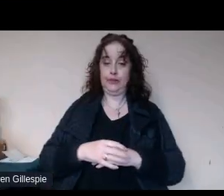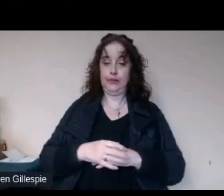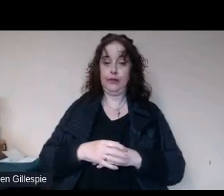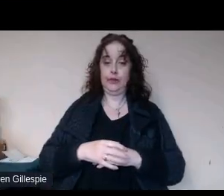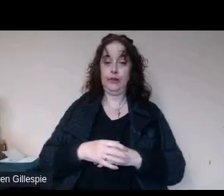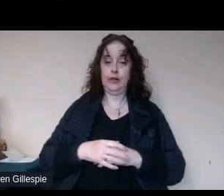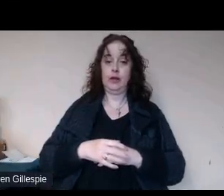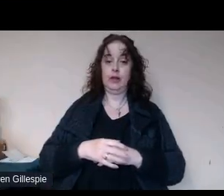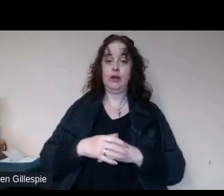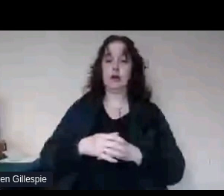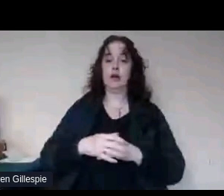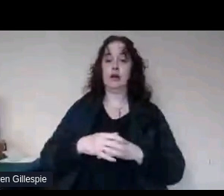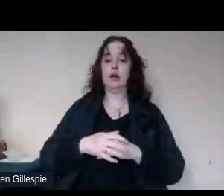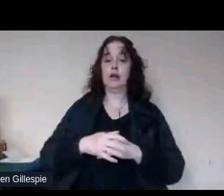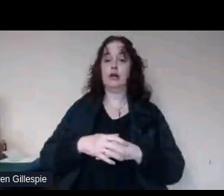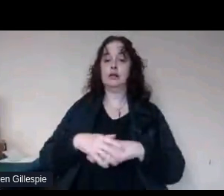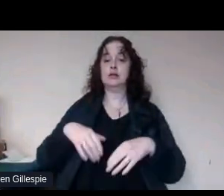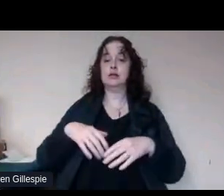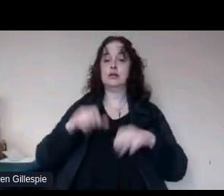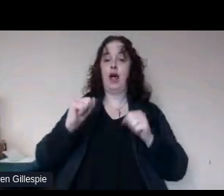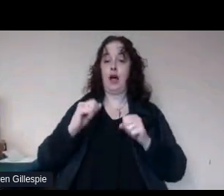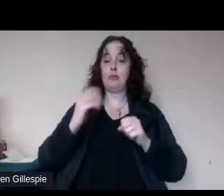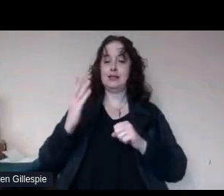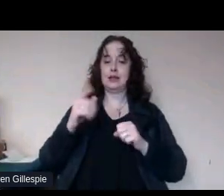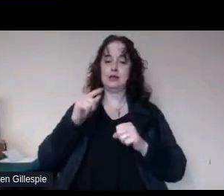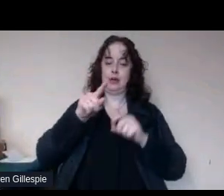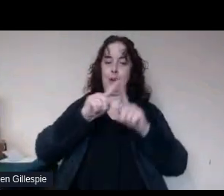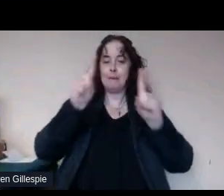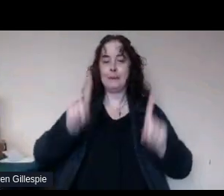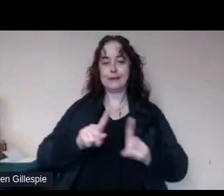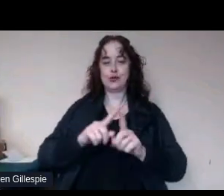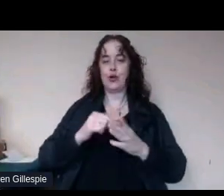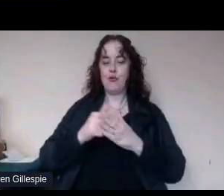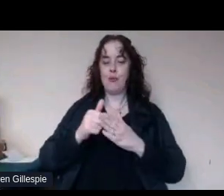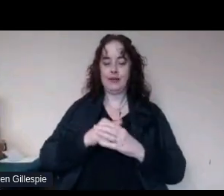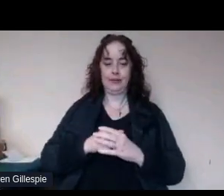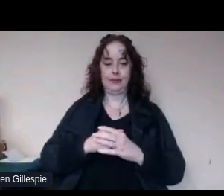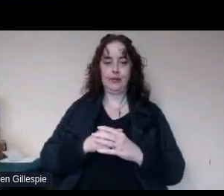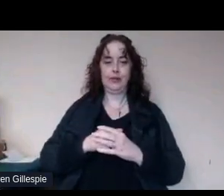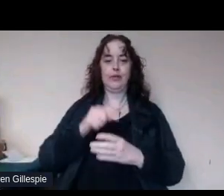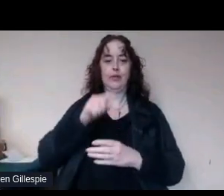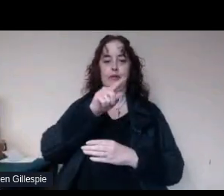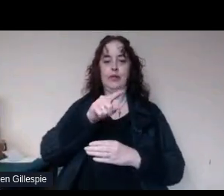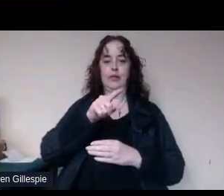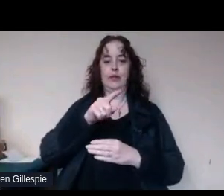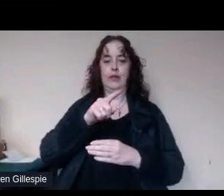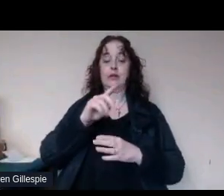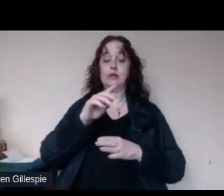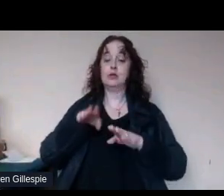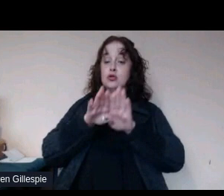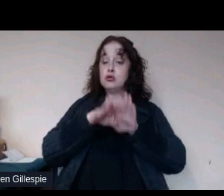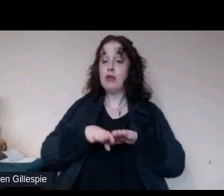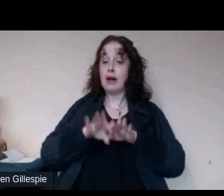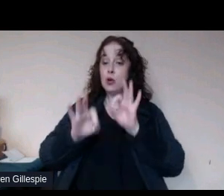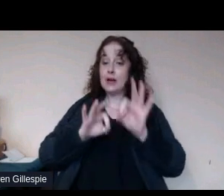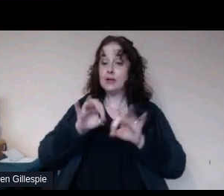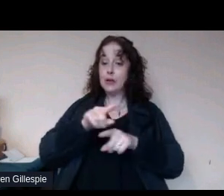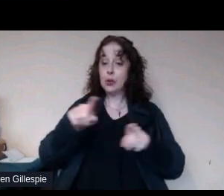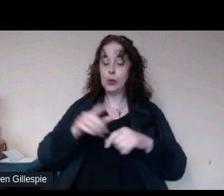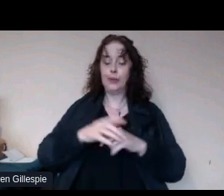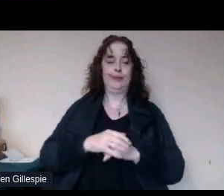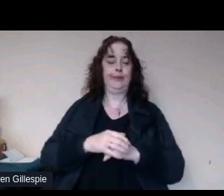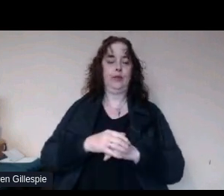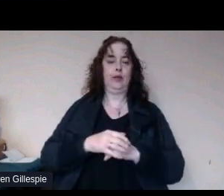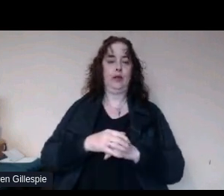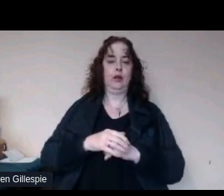I normally start with this presentation with this picture. And these are a general question for everybody. And it's like,